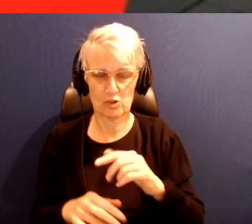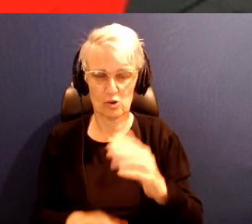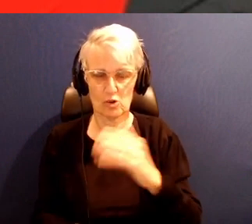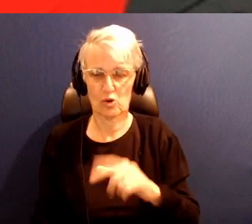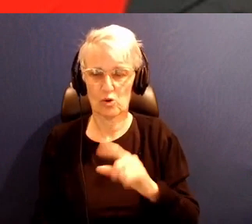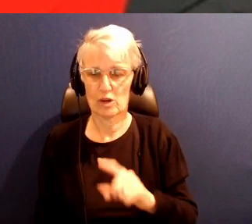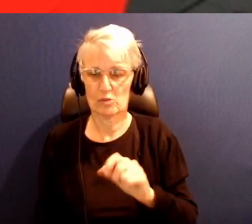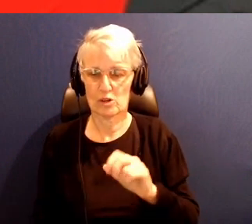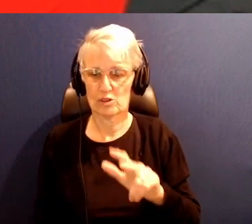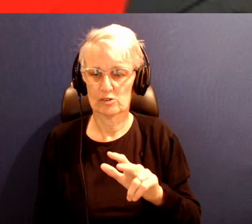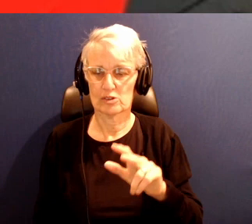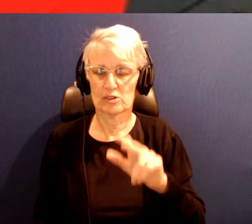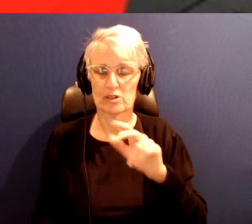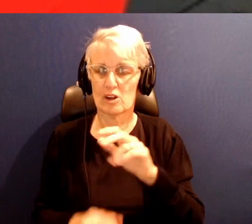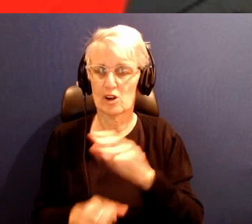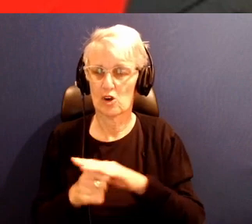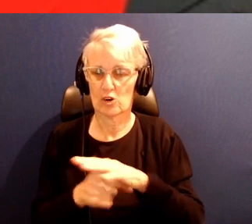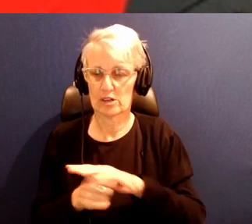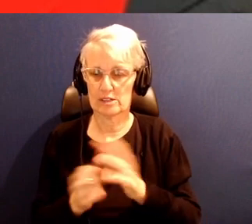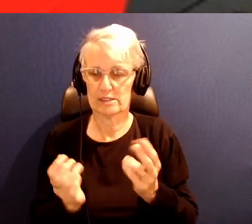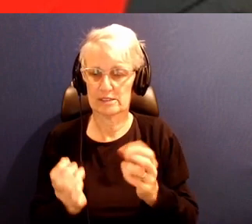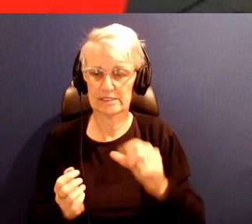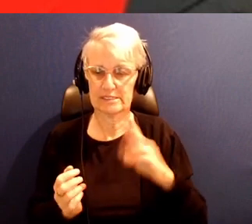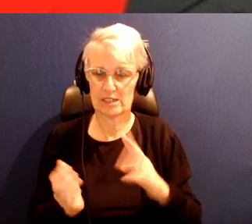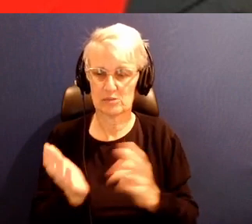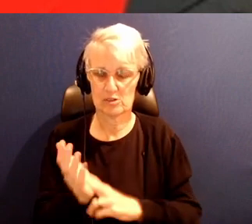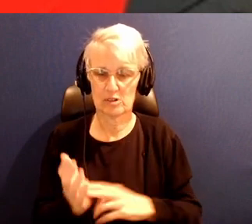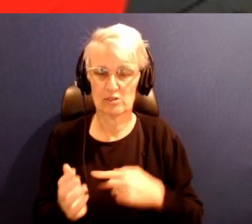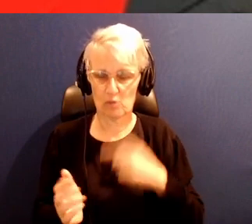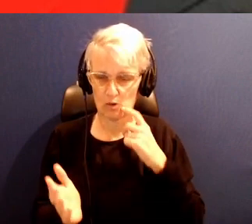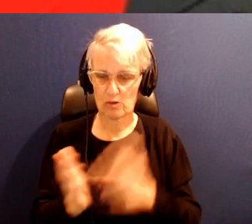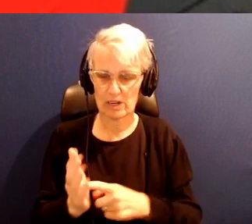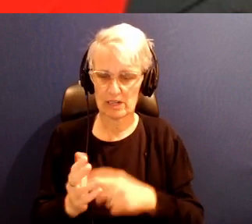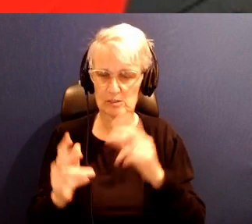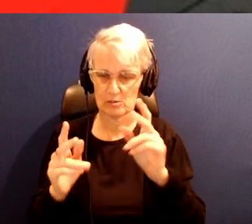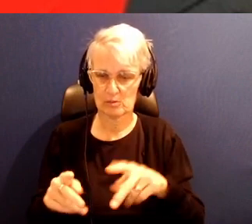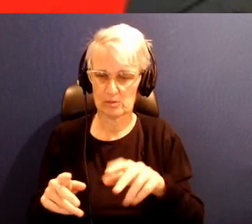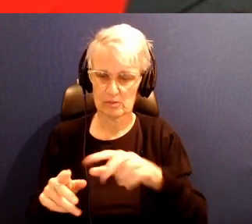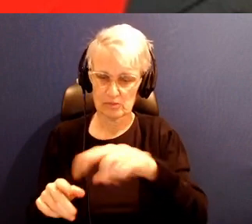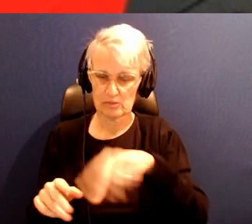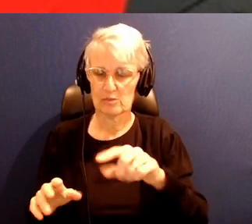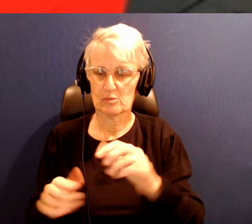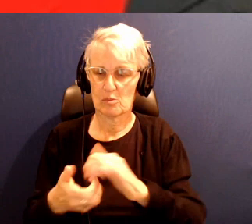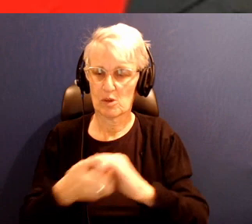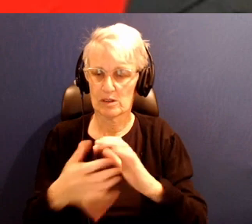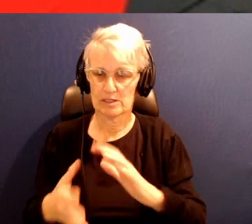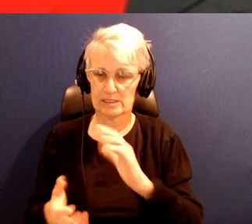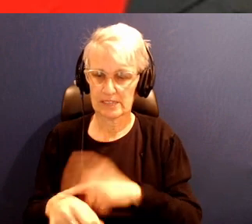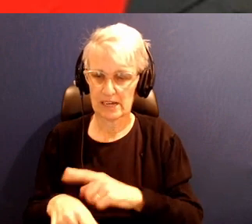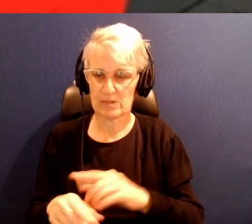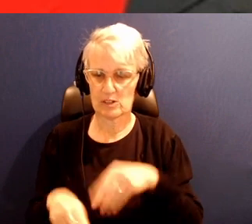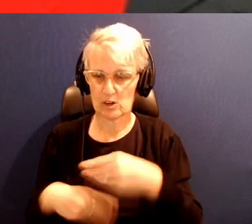1.3 local subcontractors to recognize the local partner's time and contribution to internship